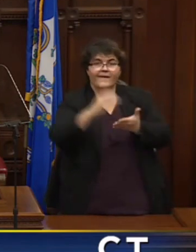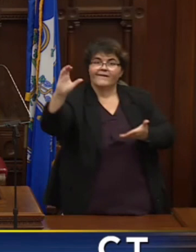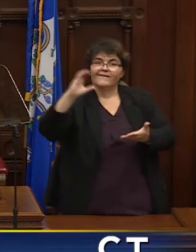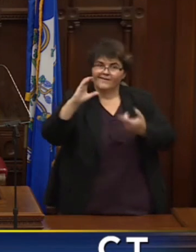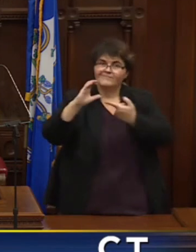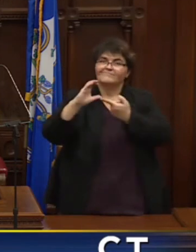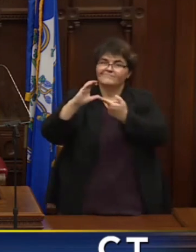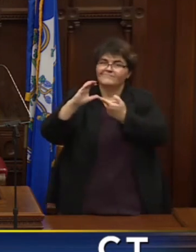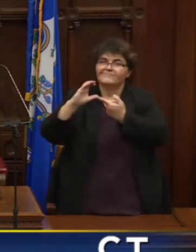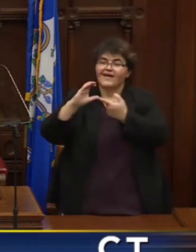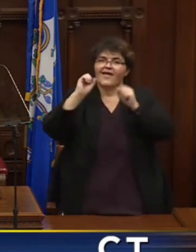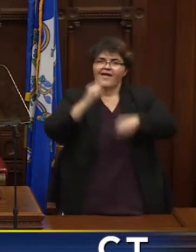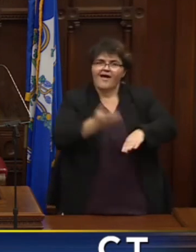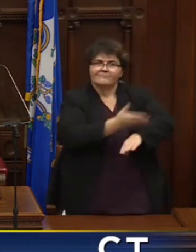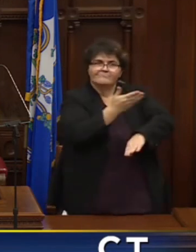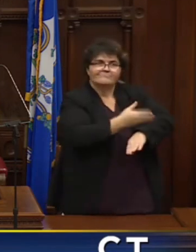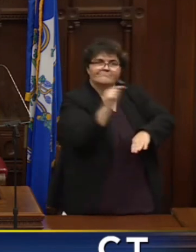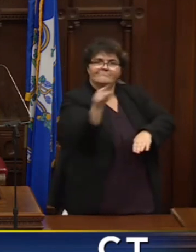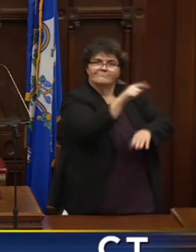in progressive.